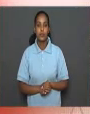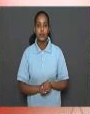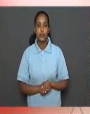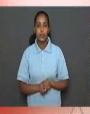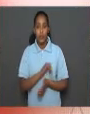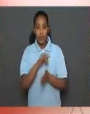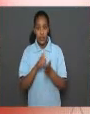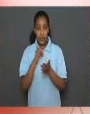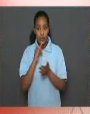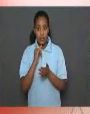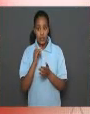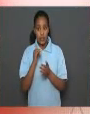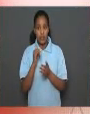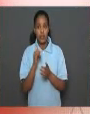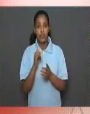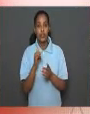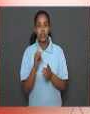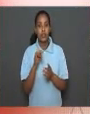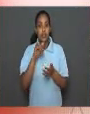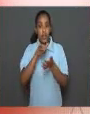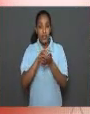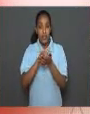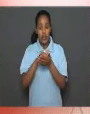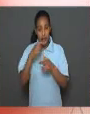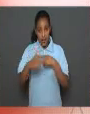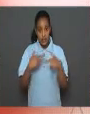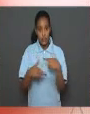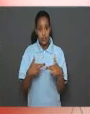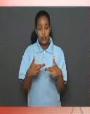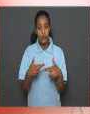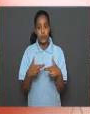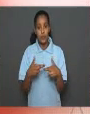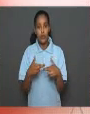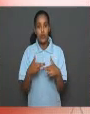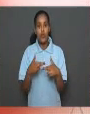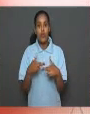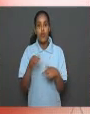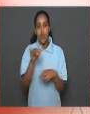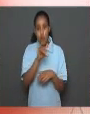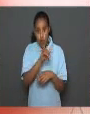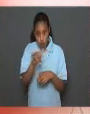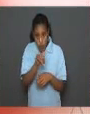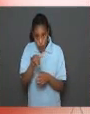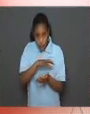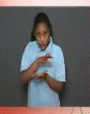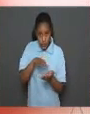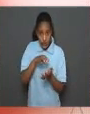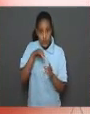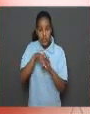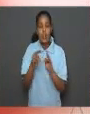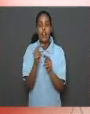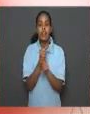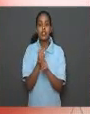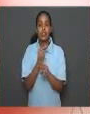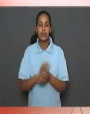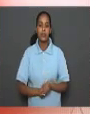It is assumed that the reaction is homogeneous in nature.